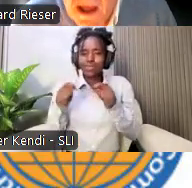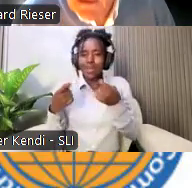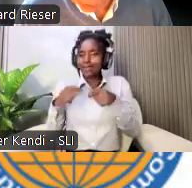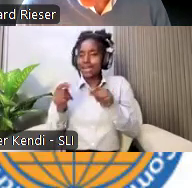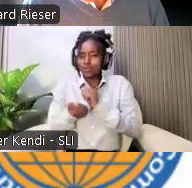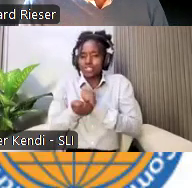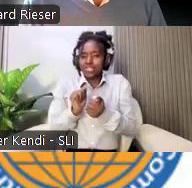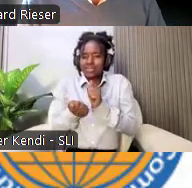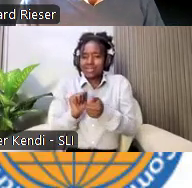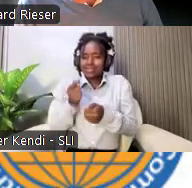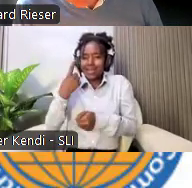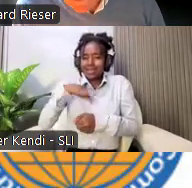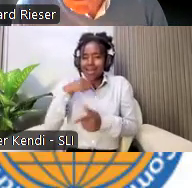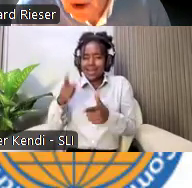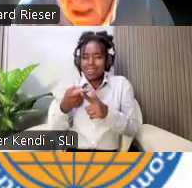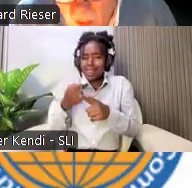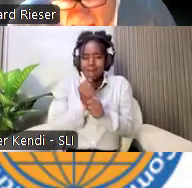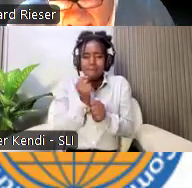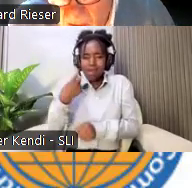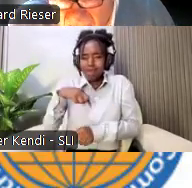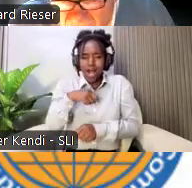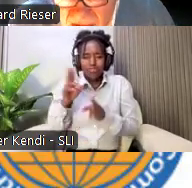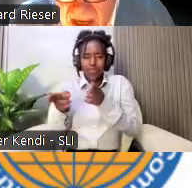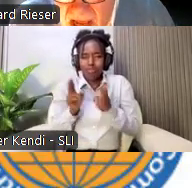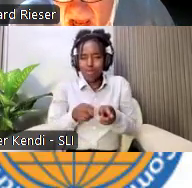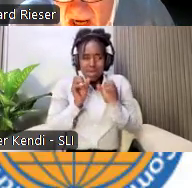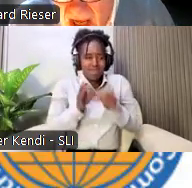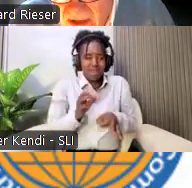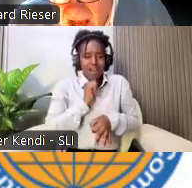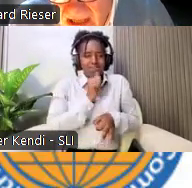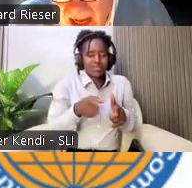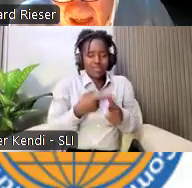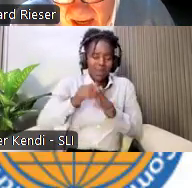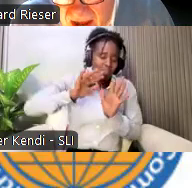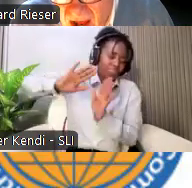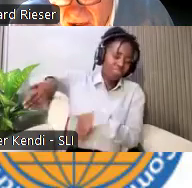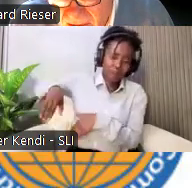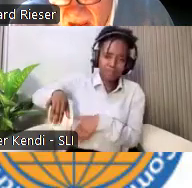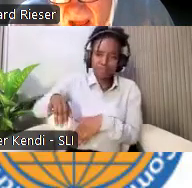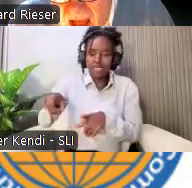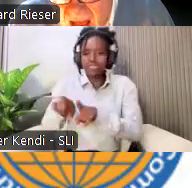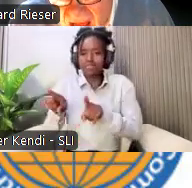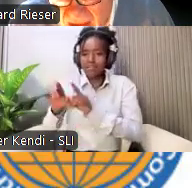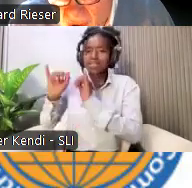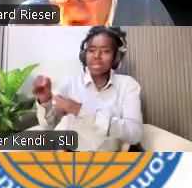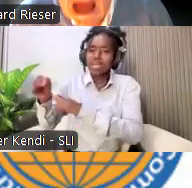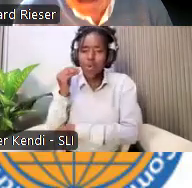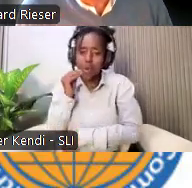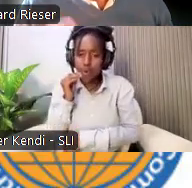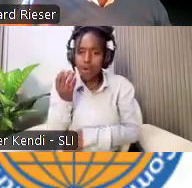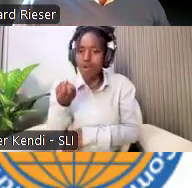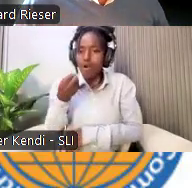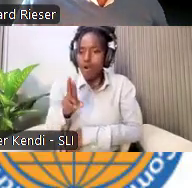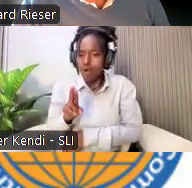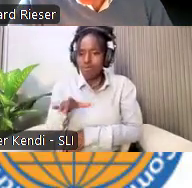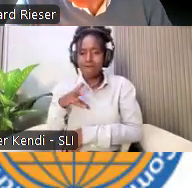possible. If they can't, then put us away somewhere else, leave us isolated in our home, not happy